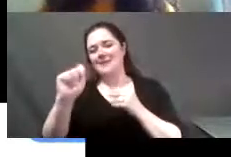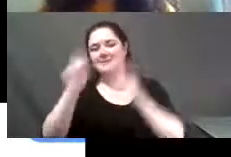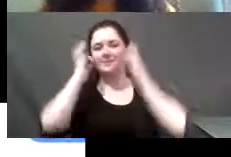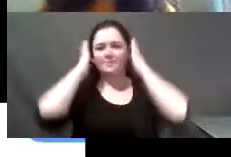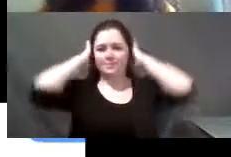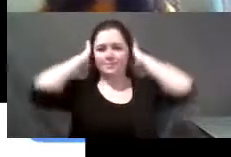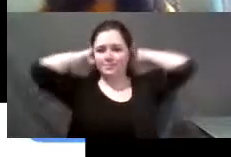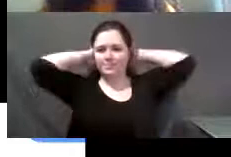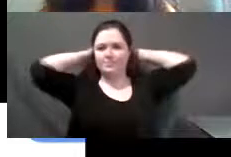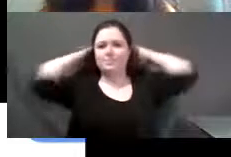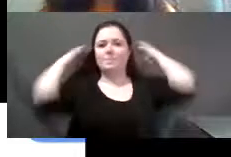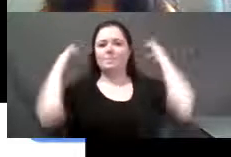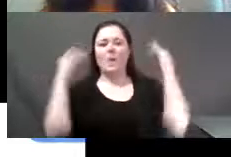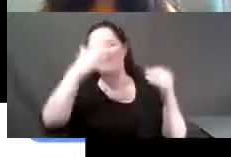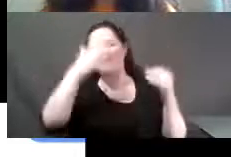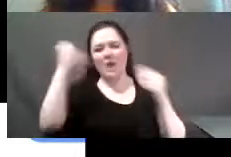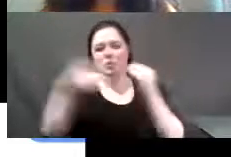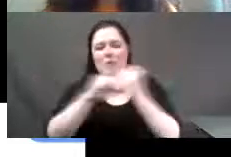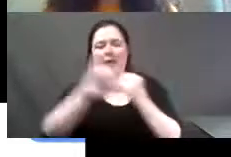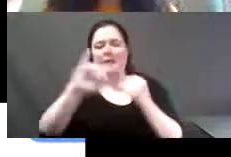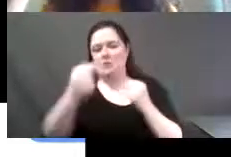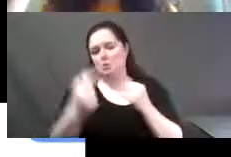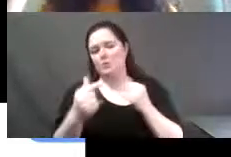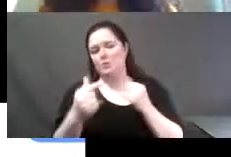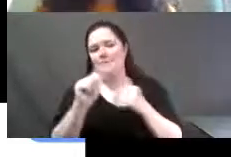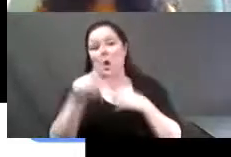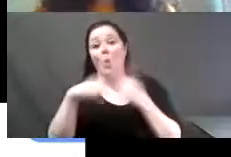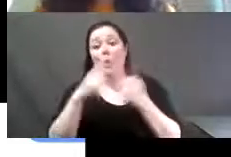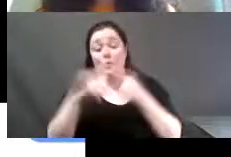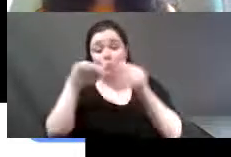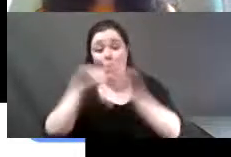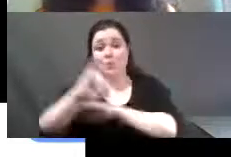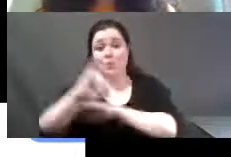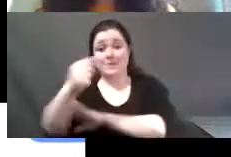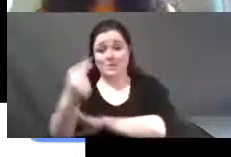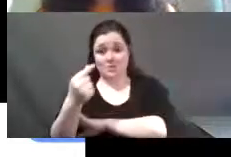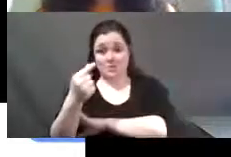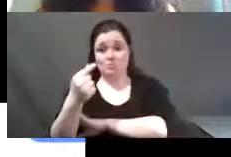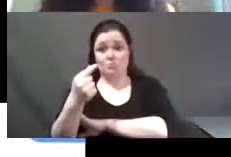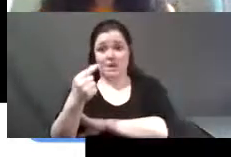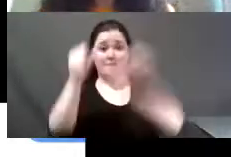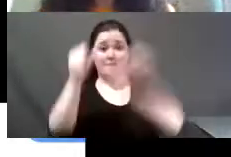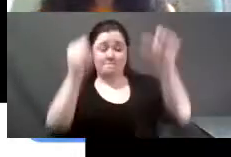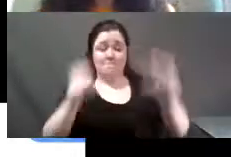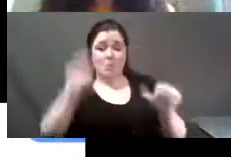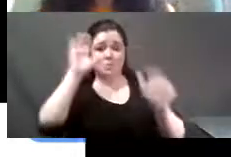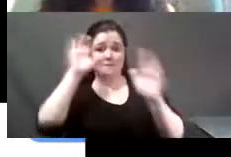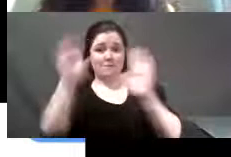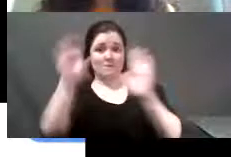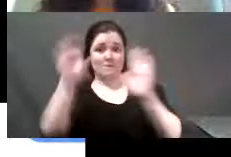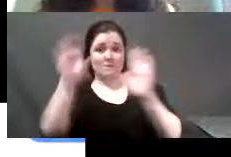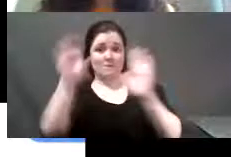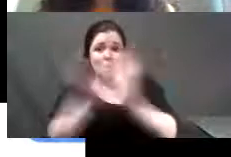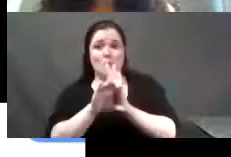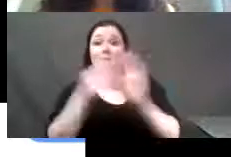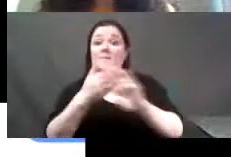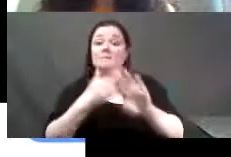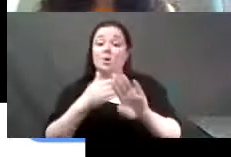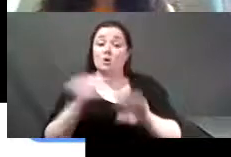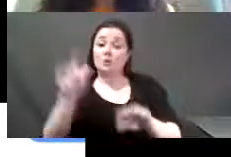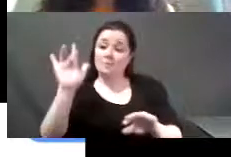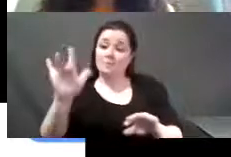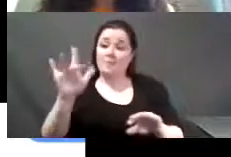one of Instagram, but when you go on Instagram and you post your photo, before you post it, if you scroll down, there's